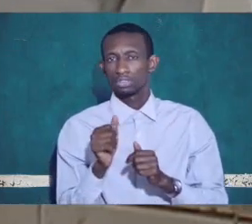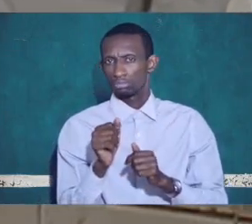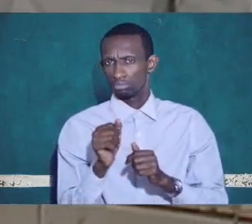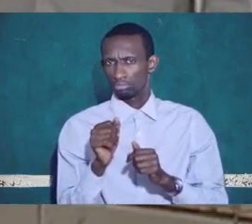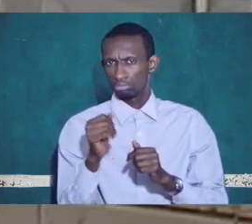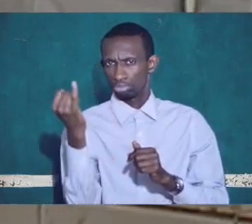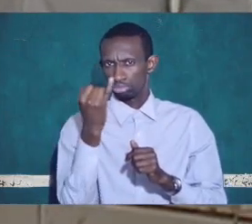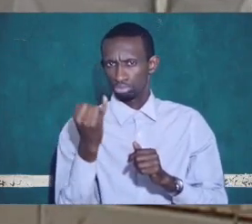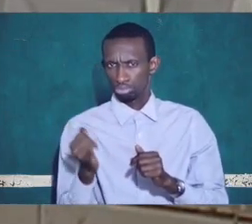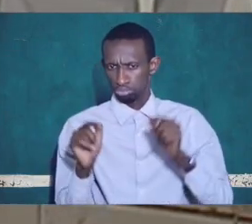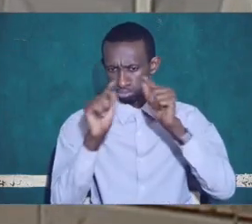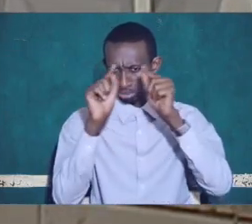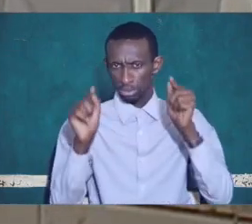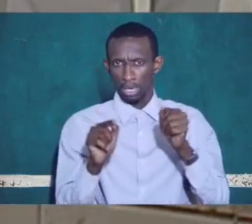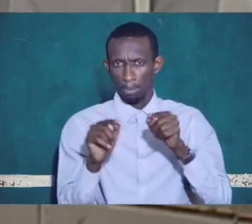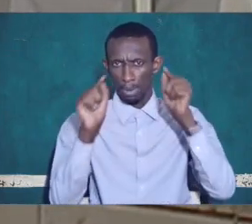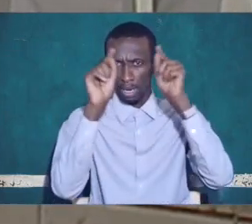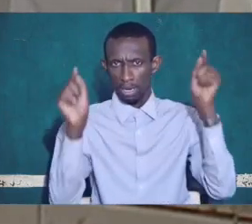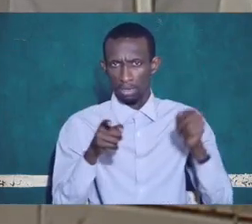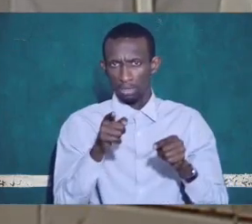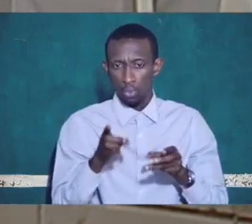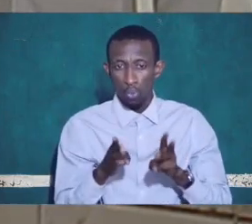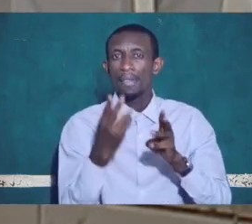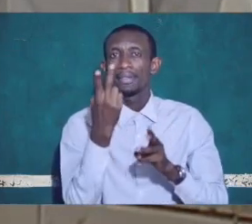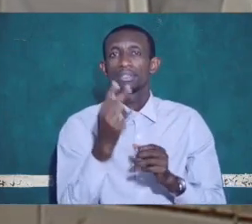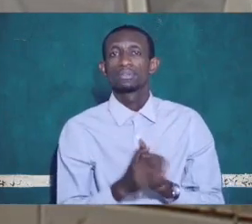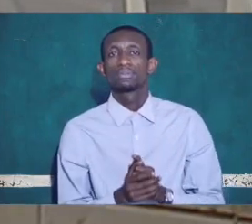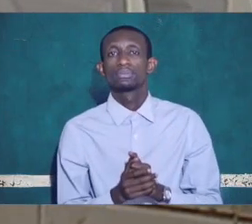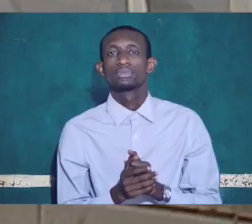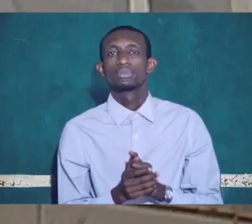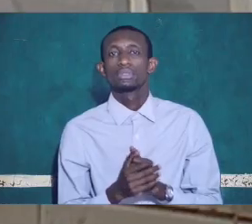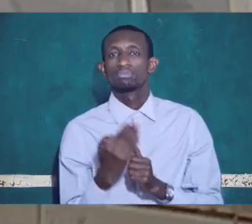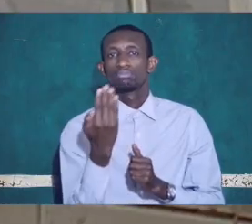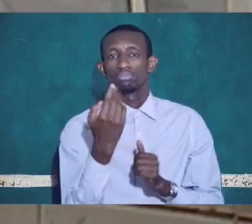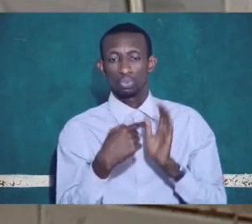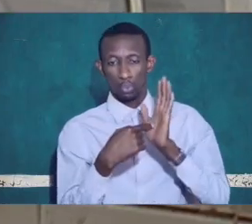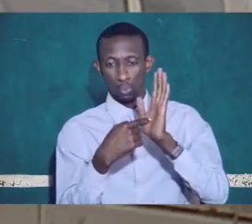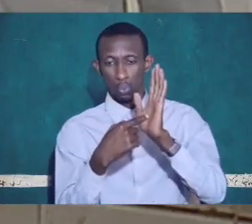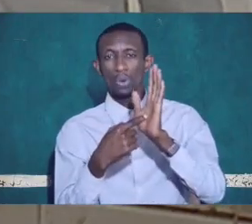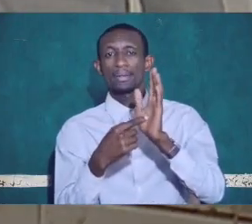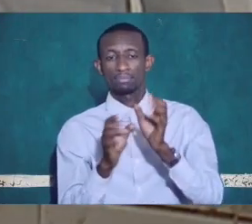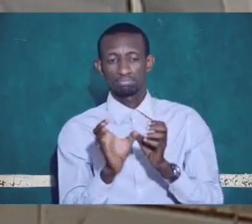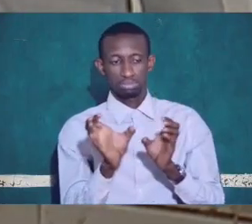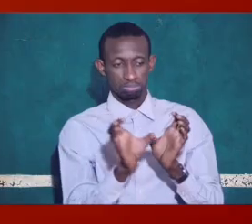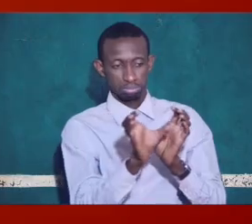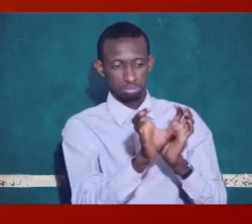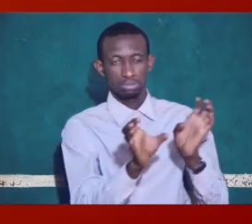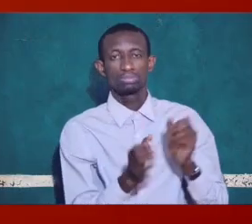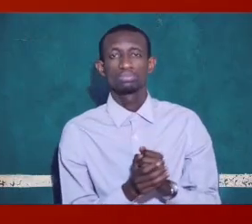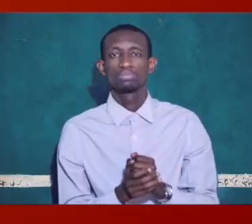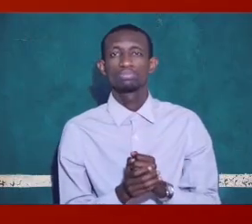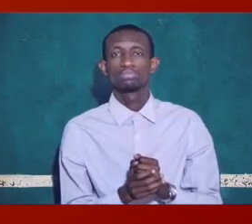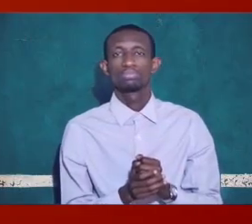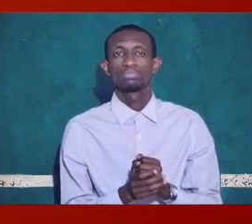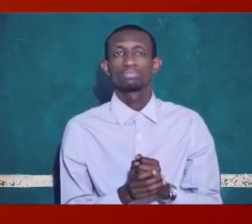draw. Those are the 2 ways of representing the distribution of electrons in the atom.